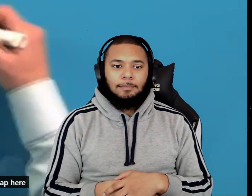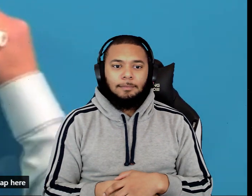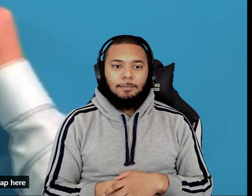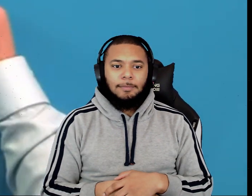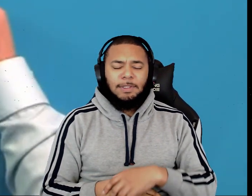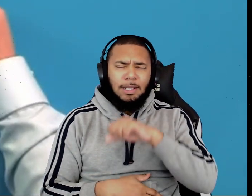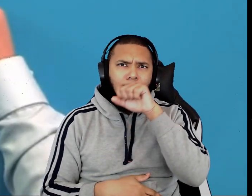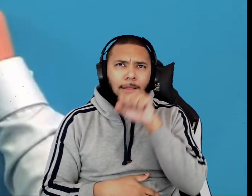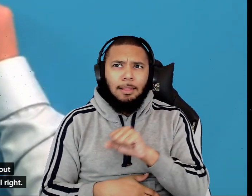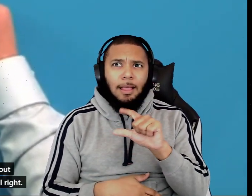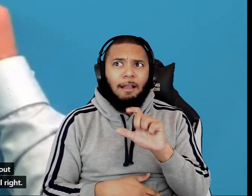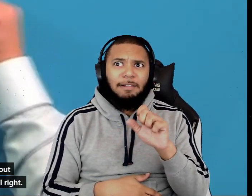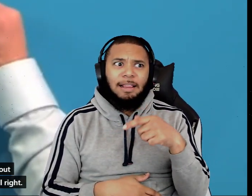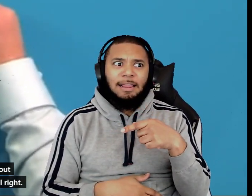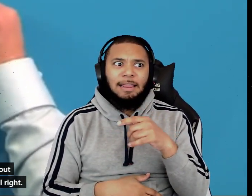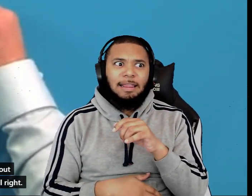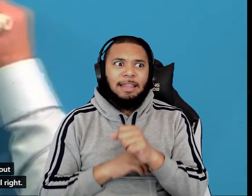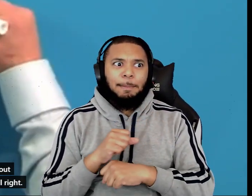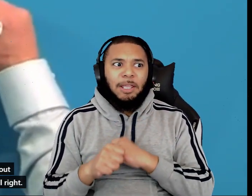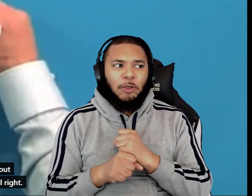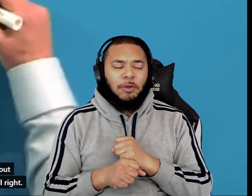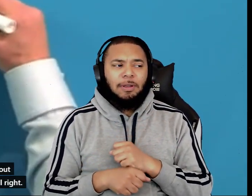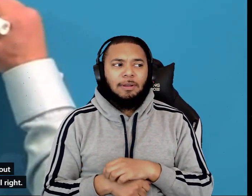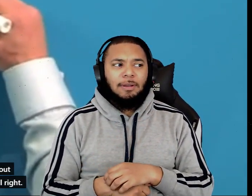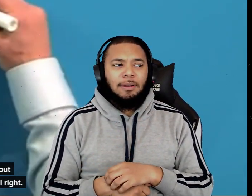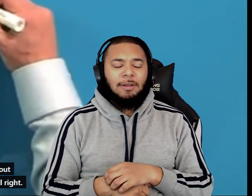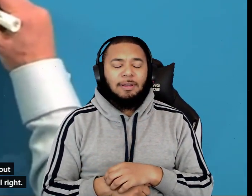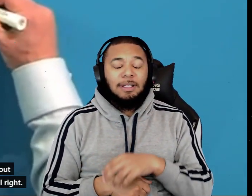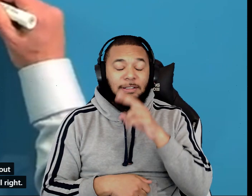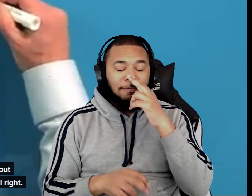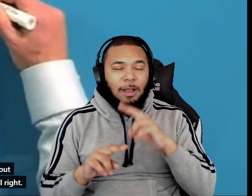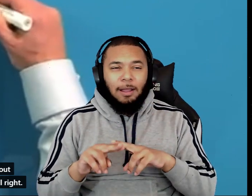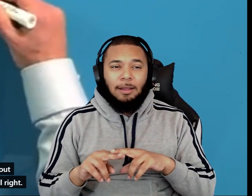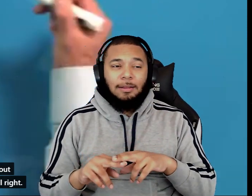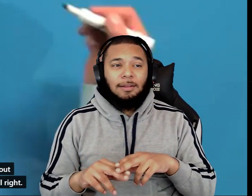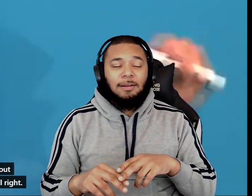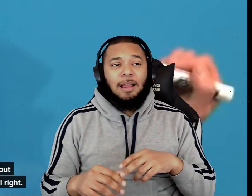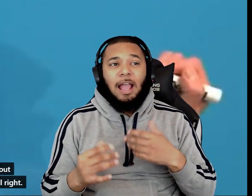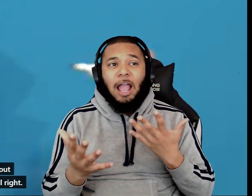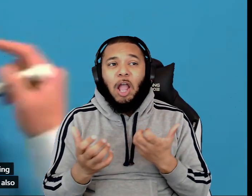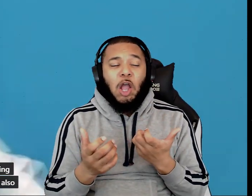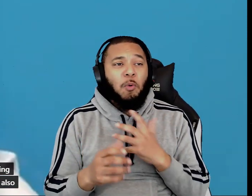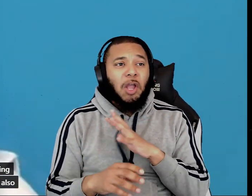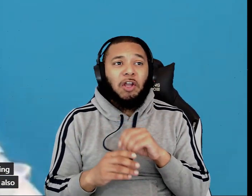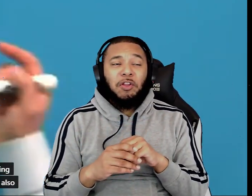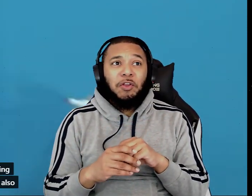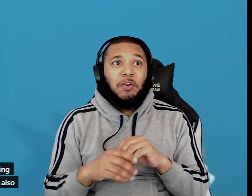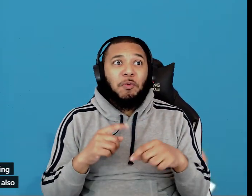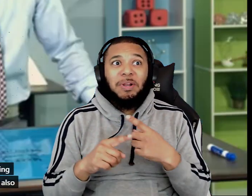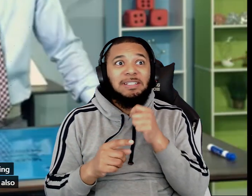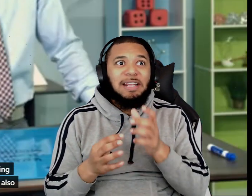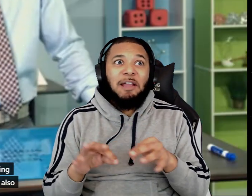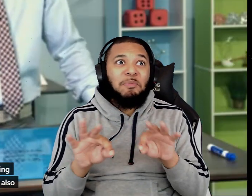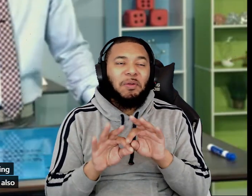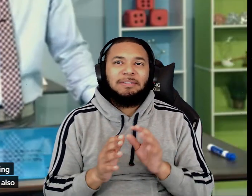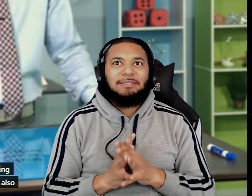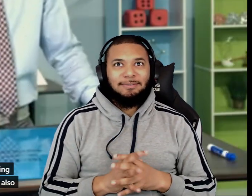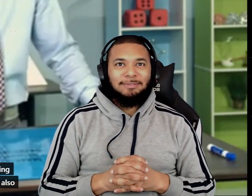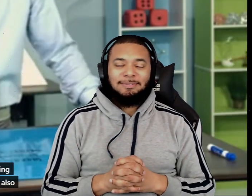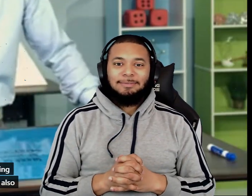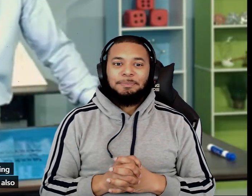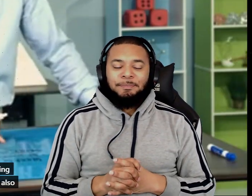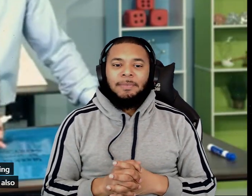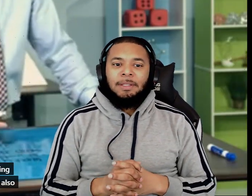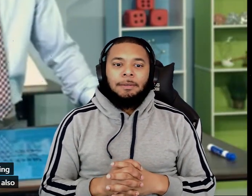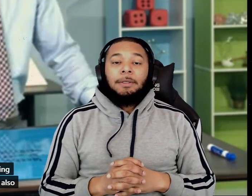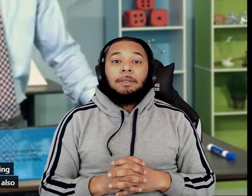I just love leap year. It's so fun. I just want to talk about it even when it doesn't apply. All right, 52. All right, so if